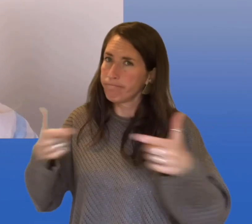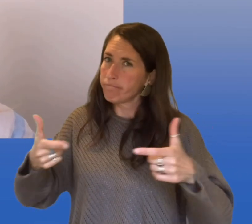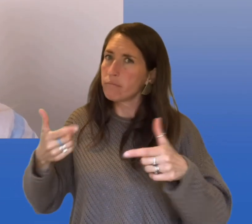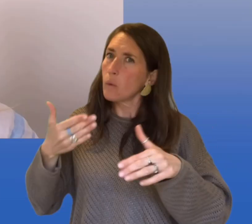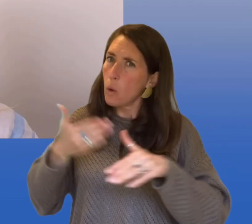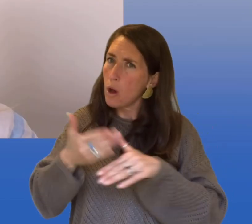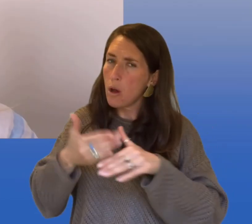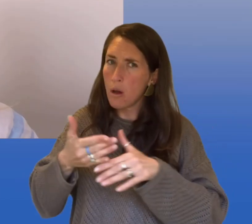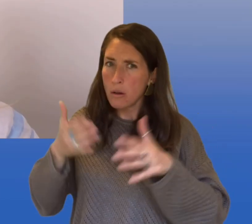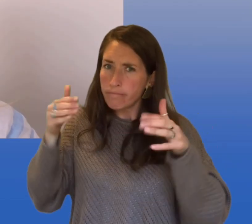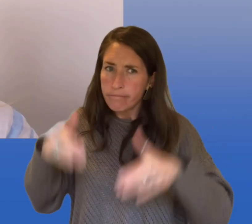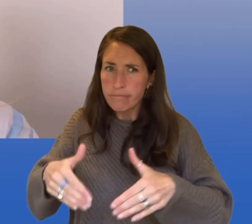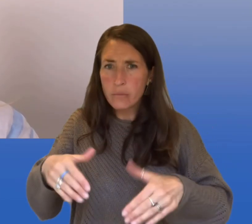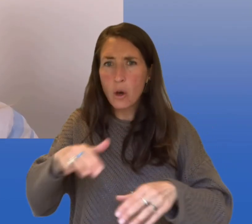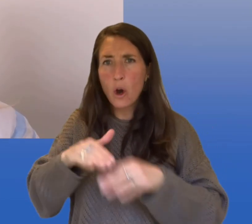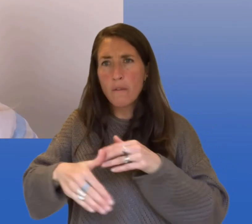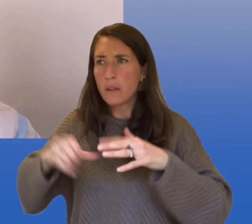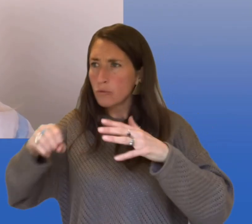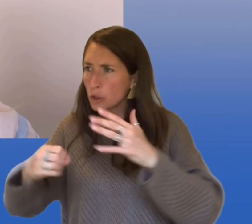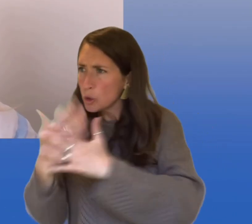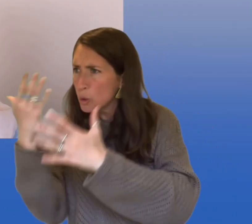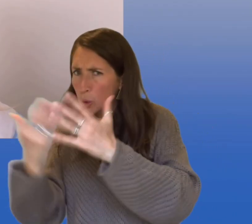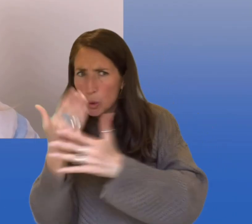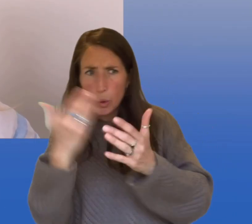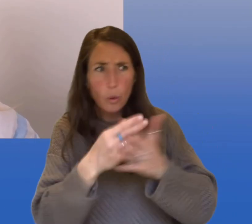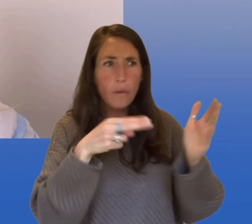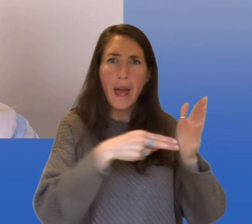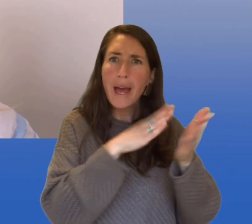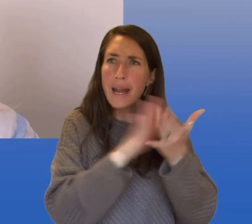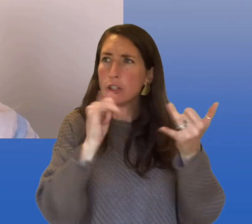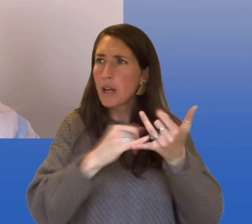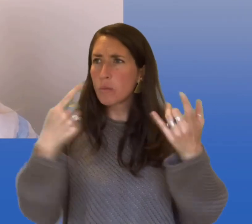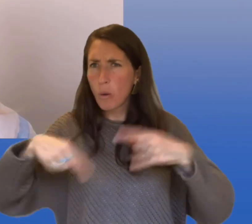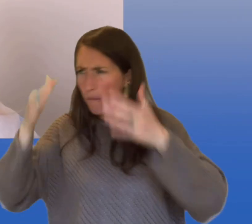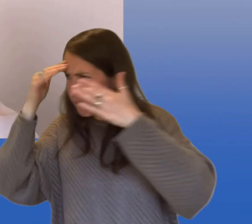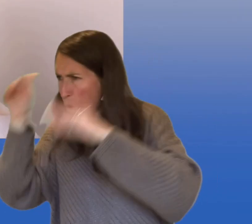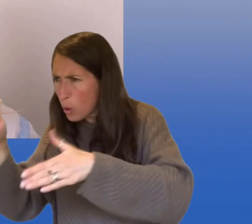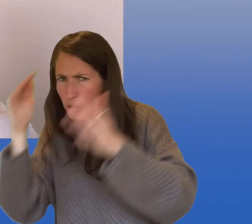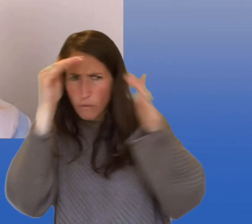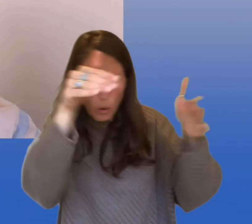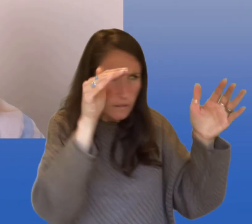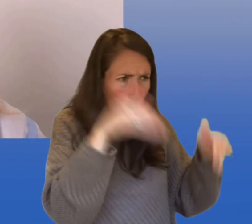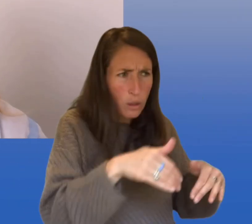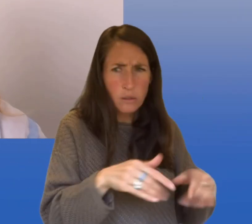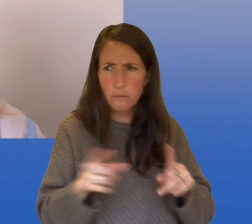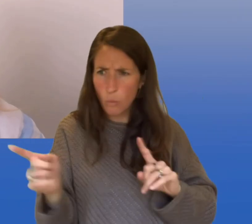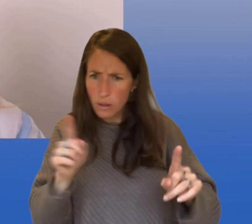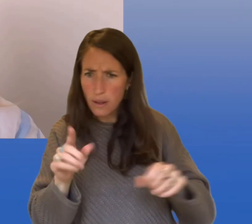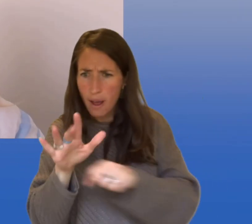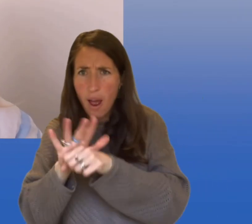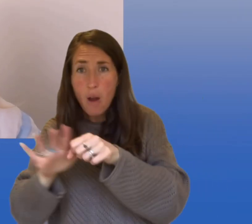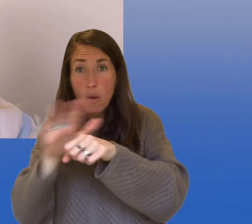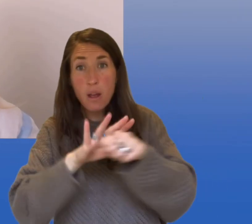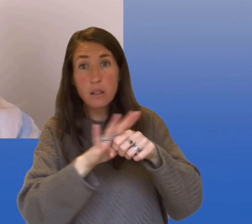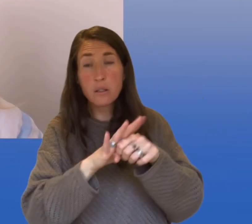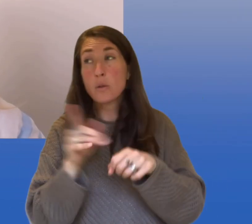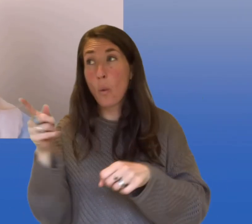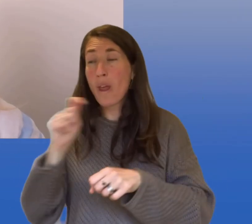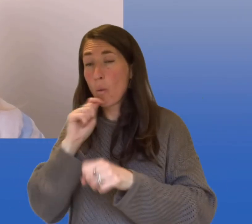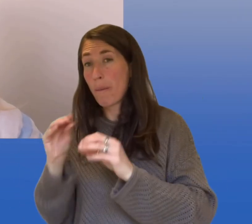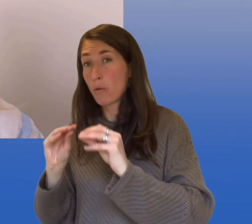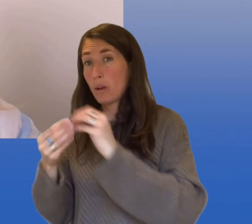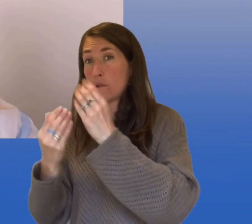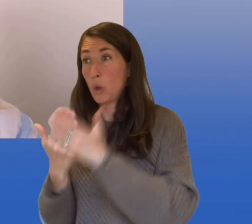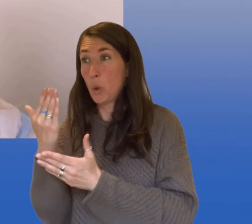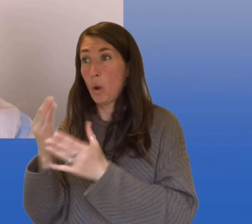the moment around renewal of the NHS and what our focus needs to be. And part of that will be publishing a population